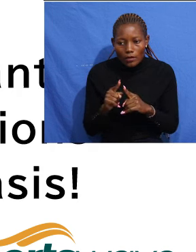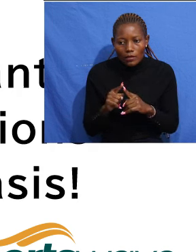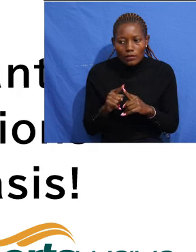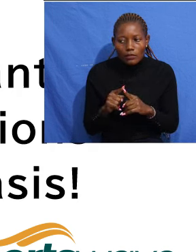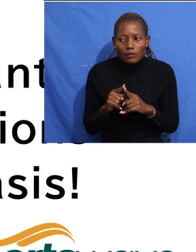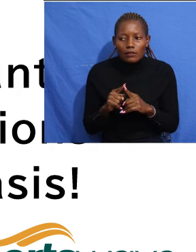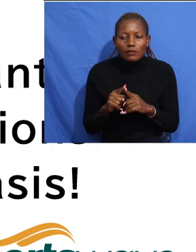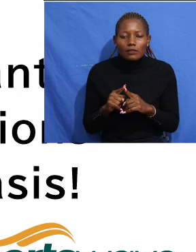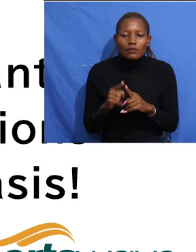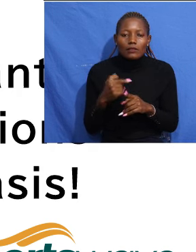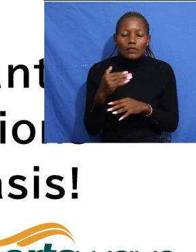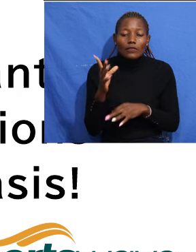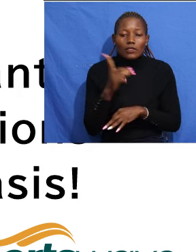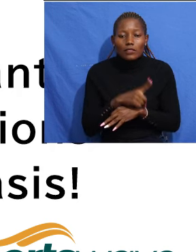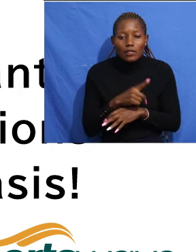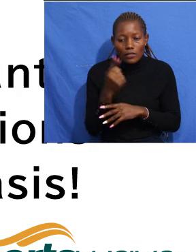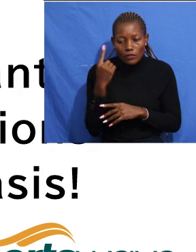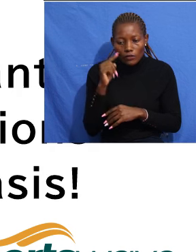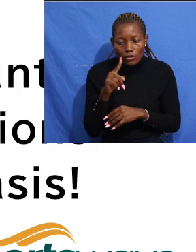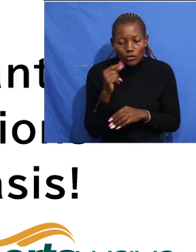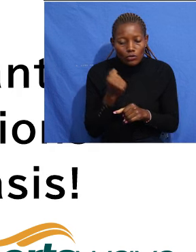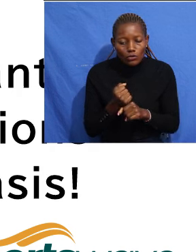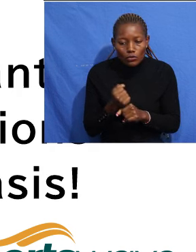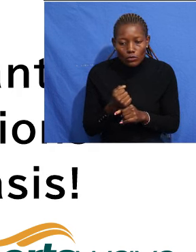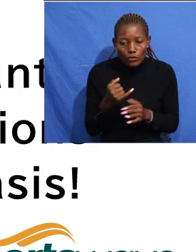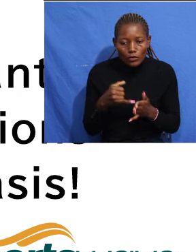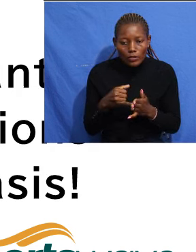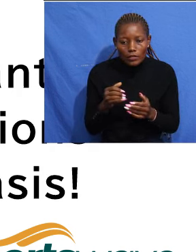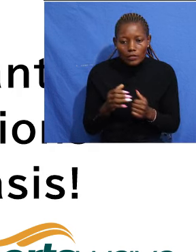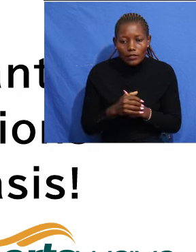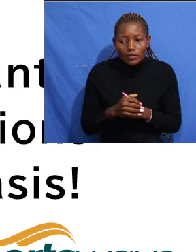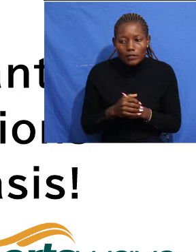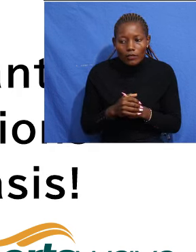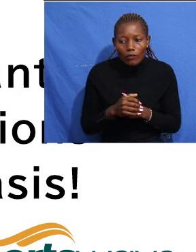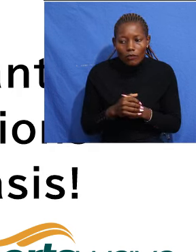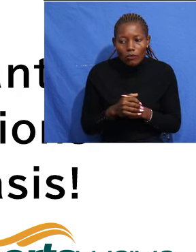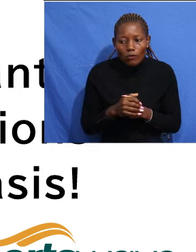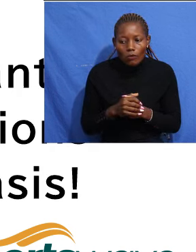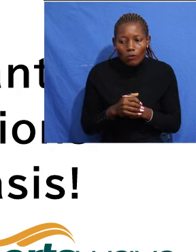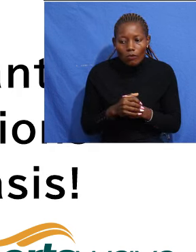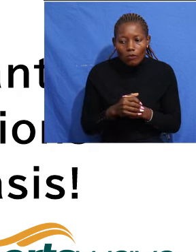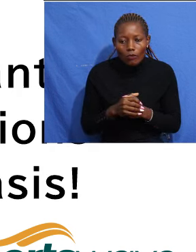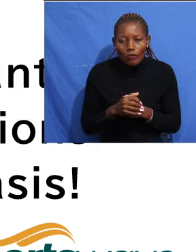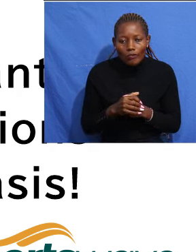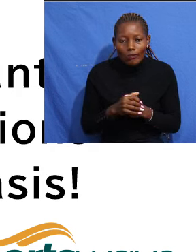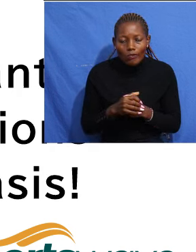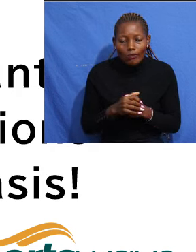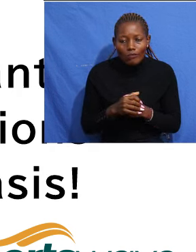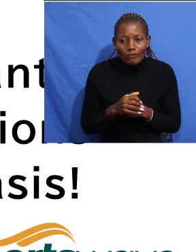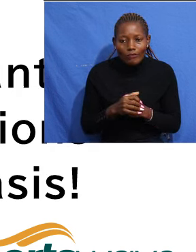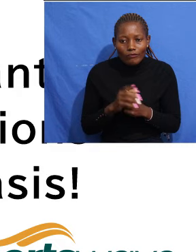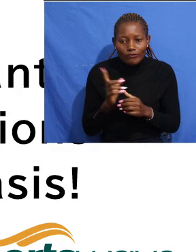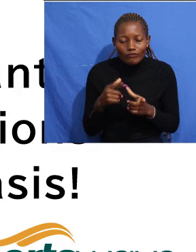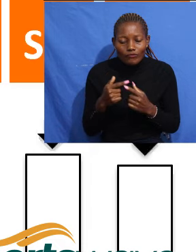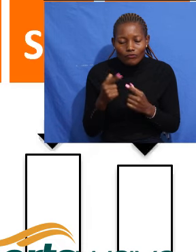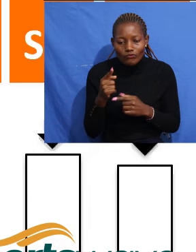So in order to do it, you can make a long training program plan